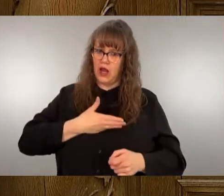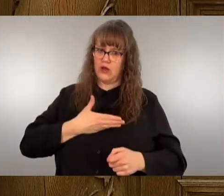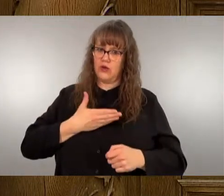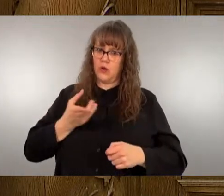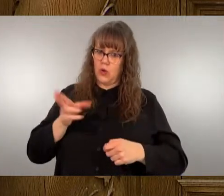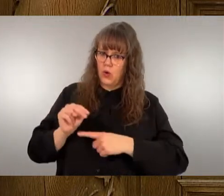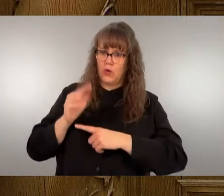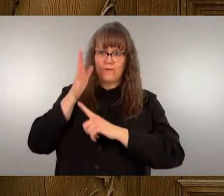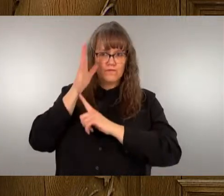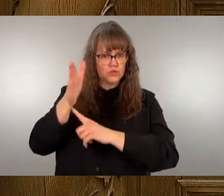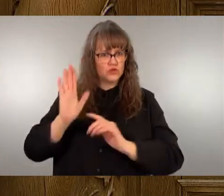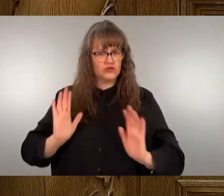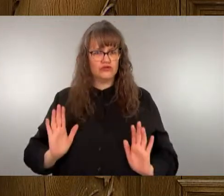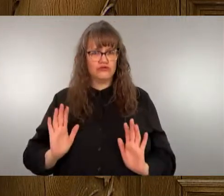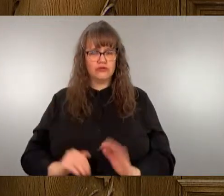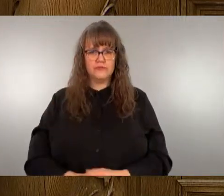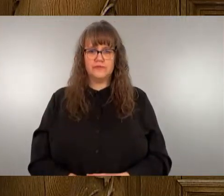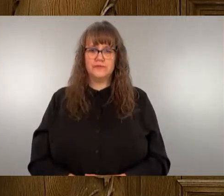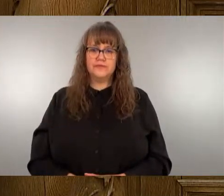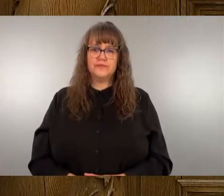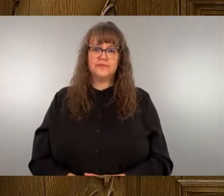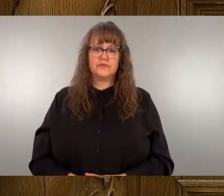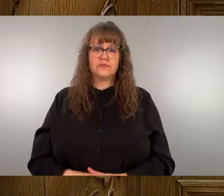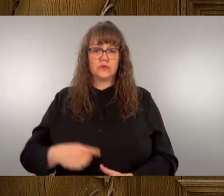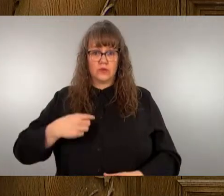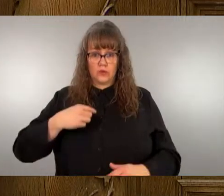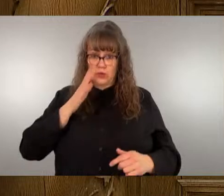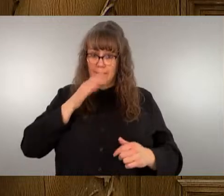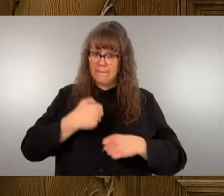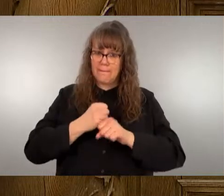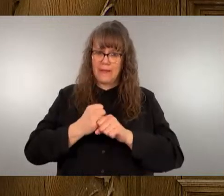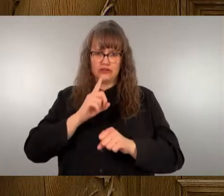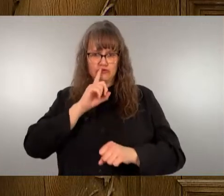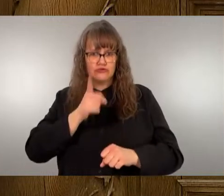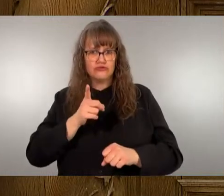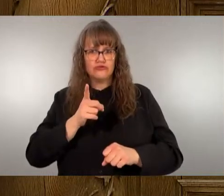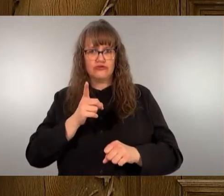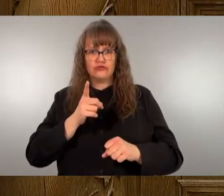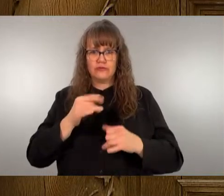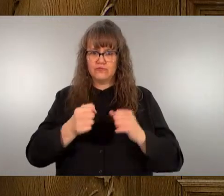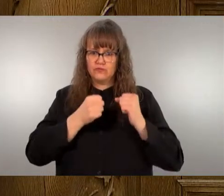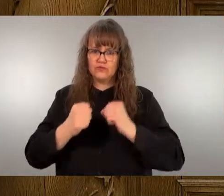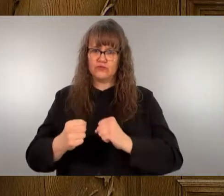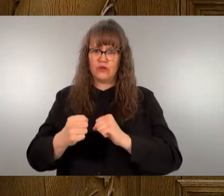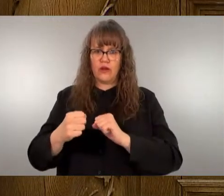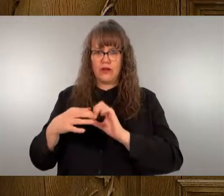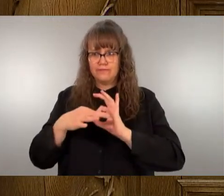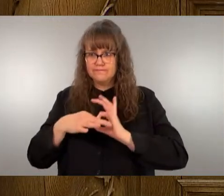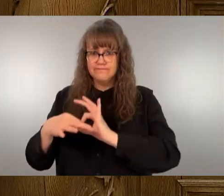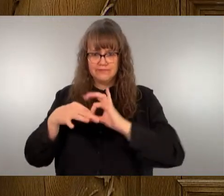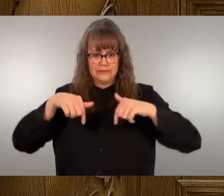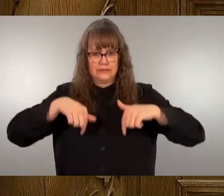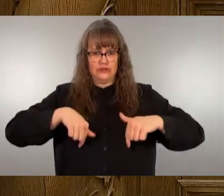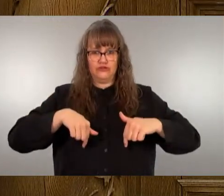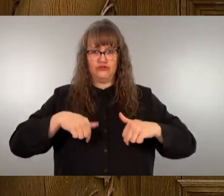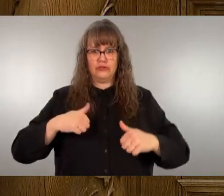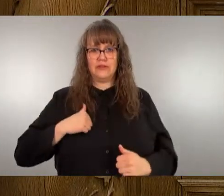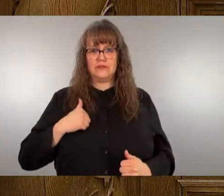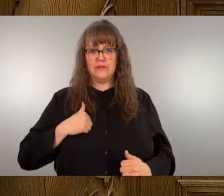more robust social net. Our democratic institutions are stronger and our day-to-day lives are